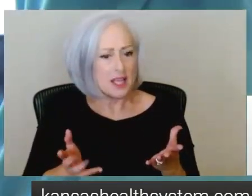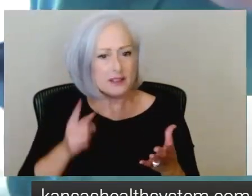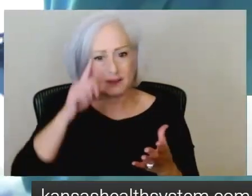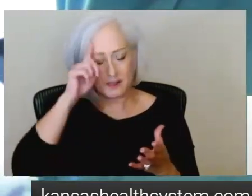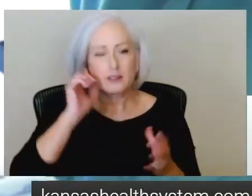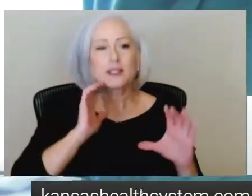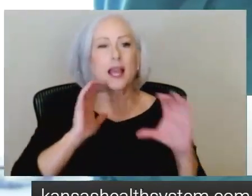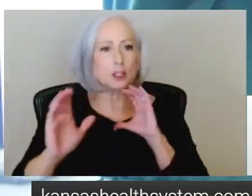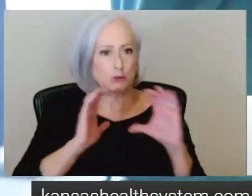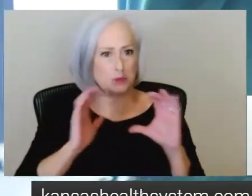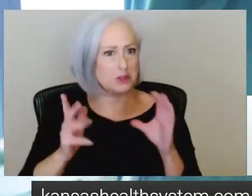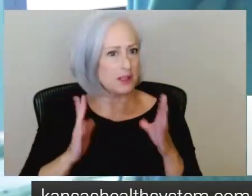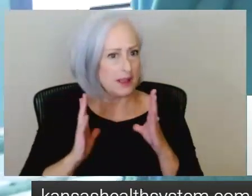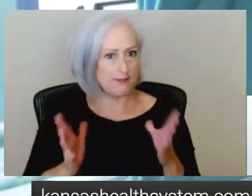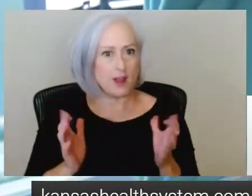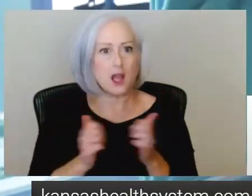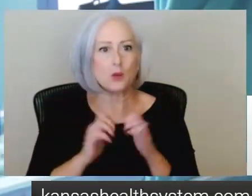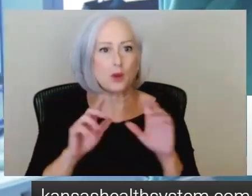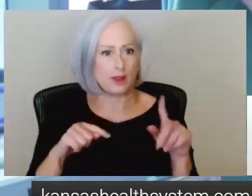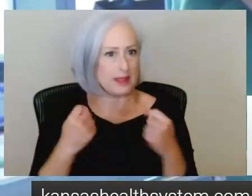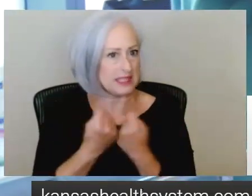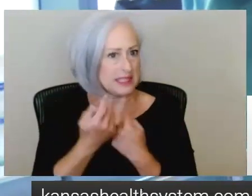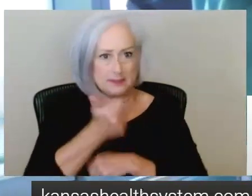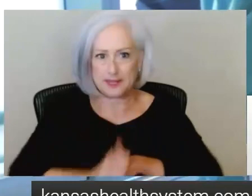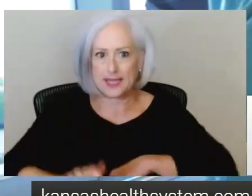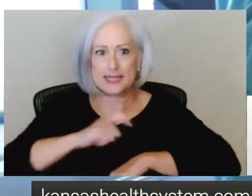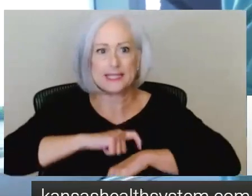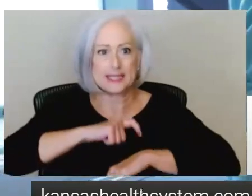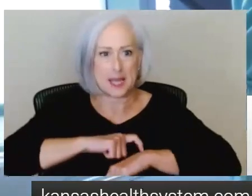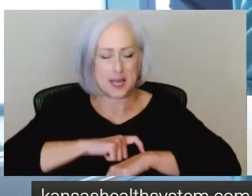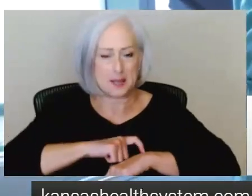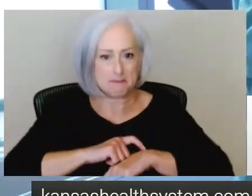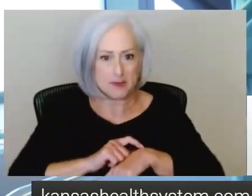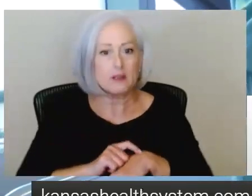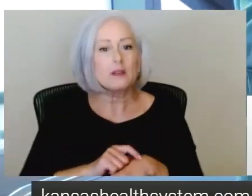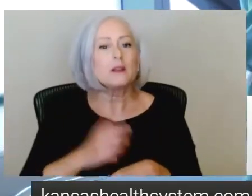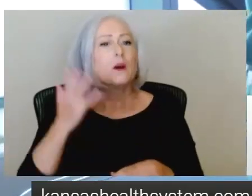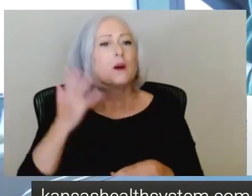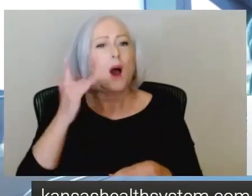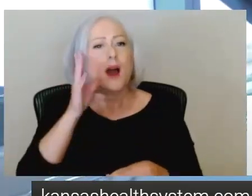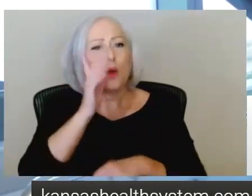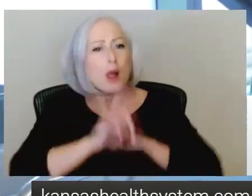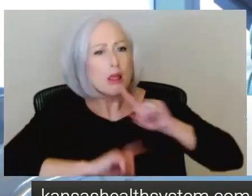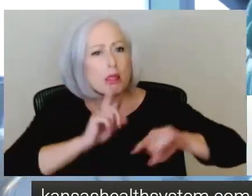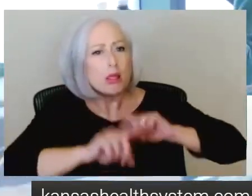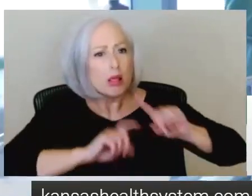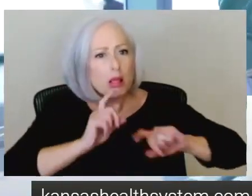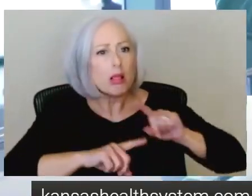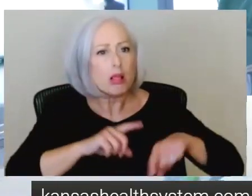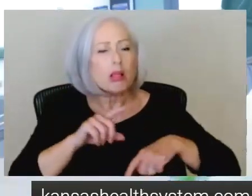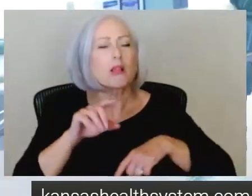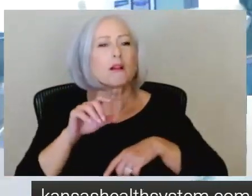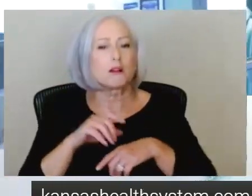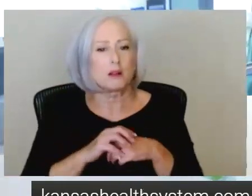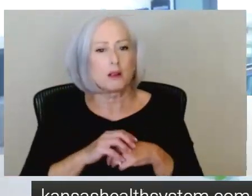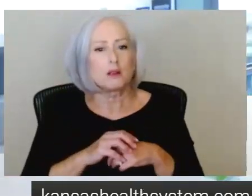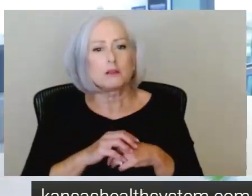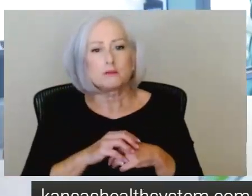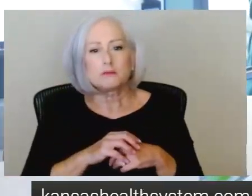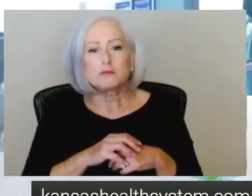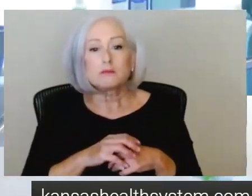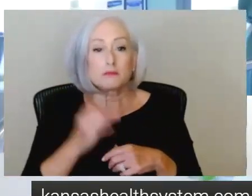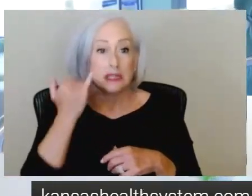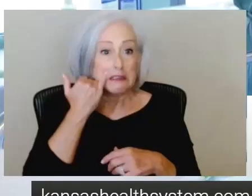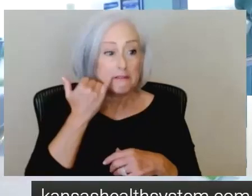the team anytime, and they constantly get the feedback from her. And if she's having